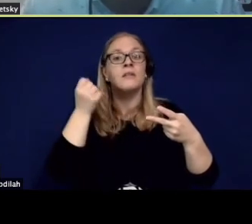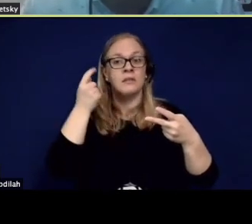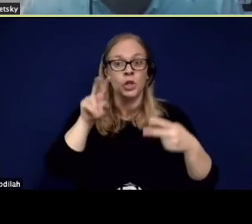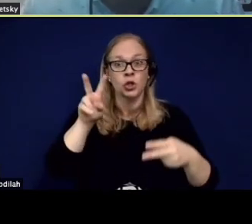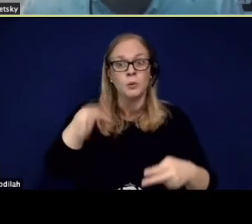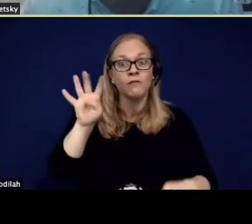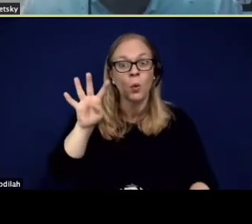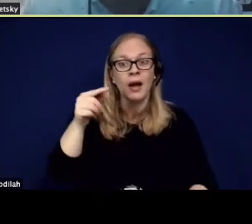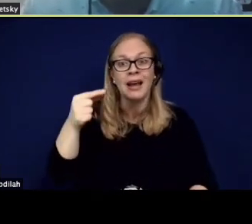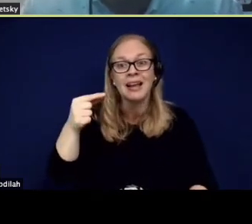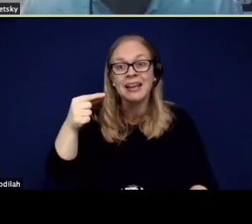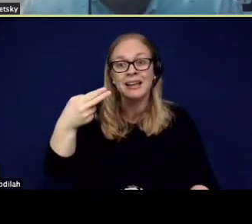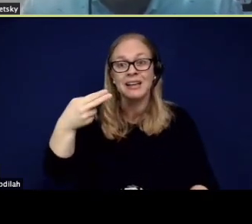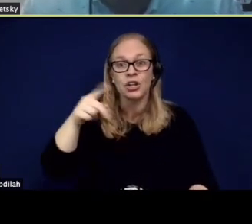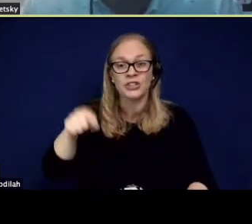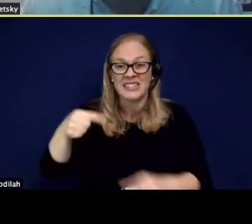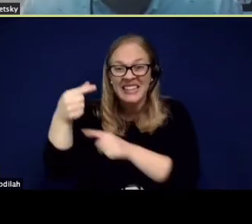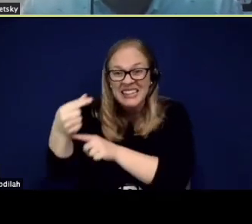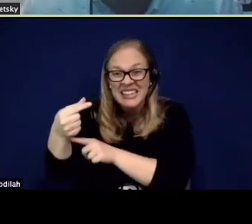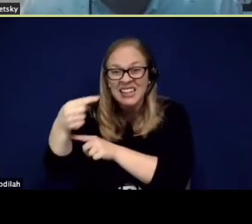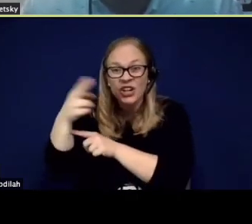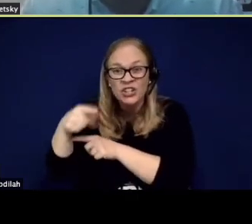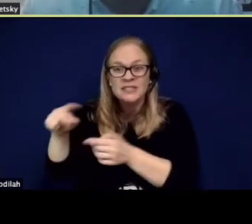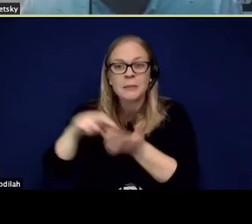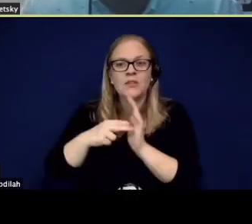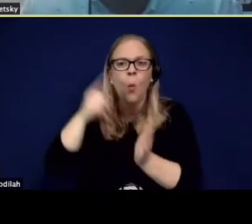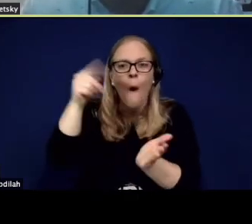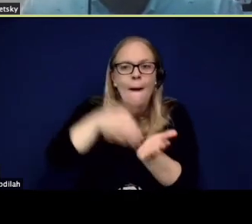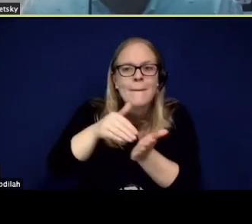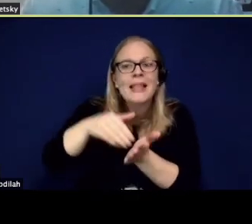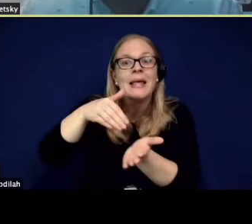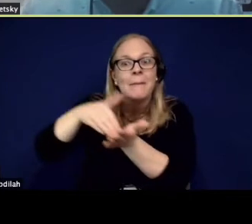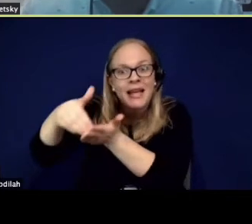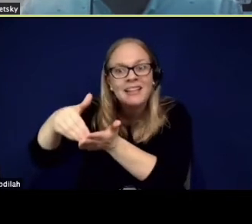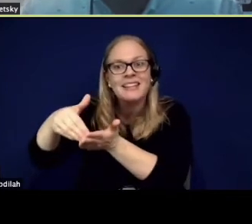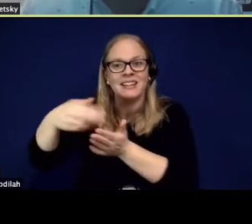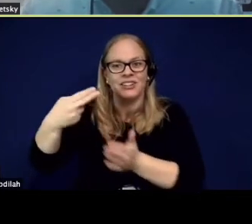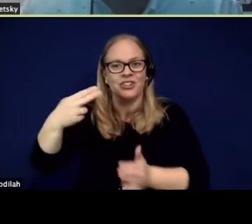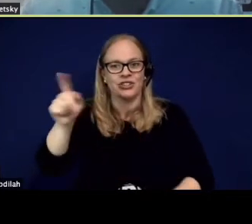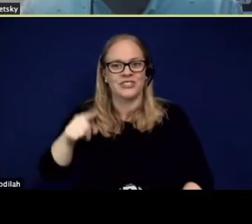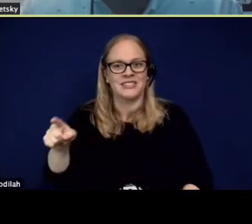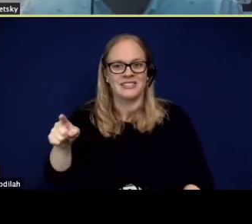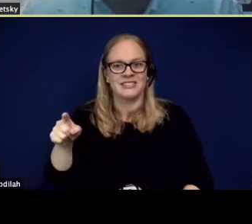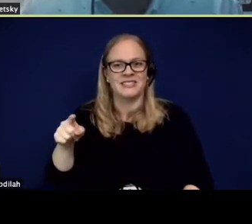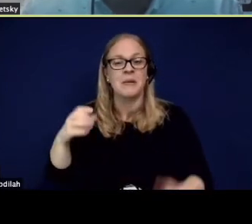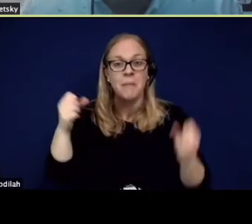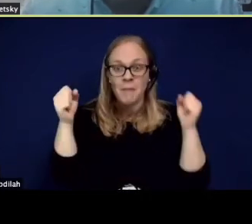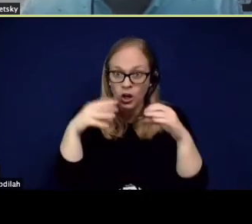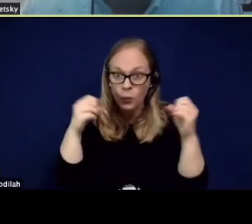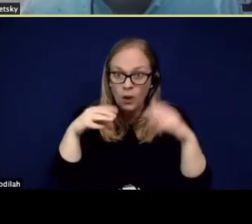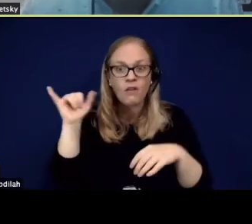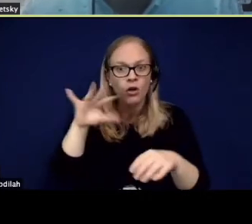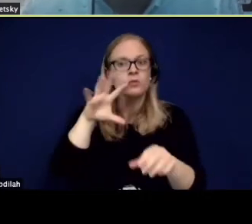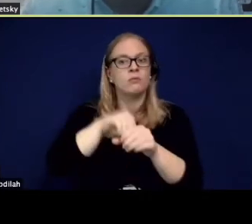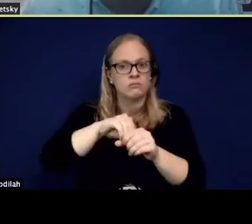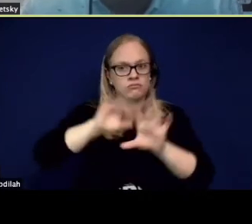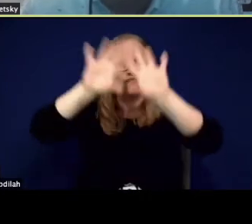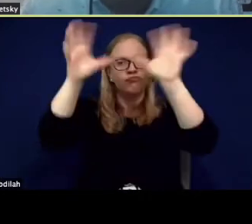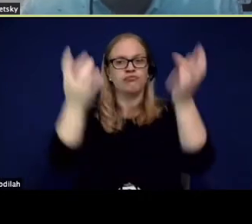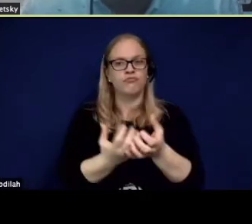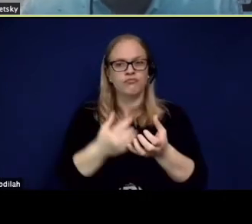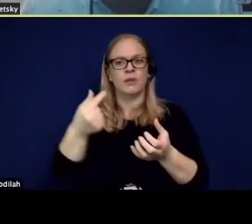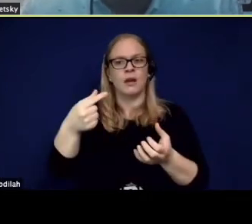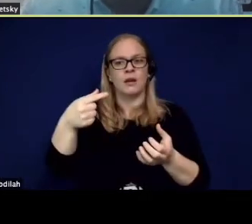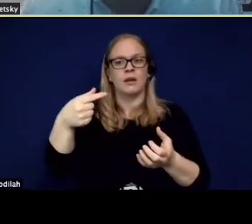Microwaves are in there. So there's a lot of different devices that are in this range. Now, until